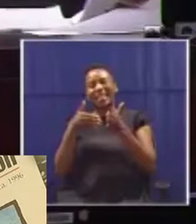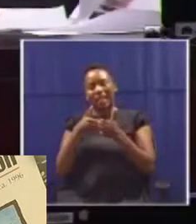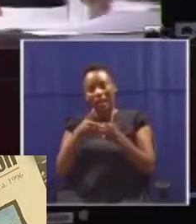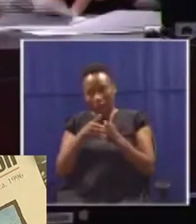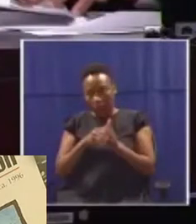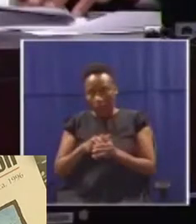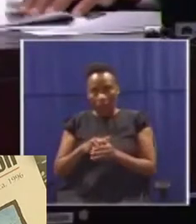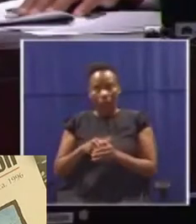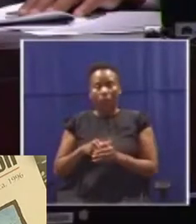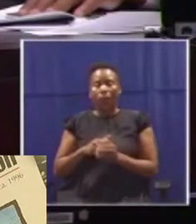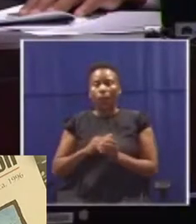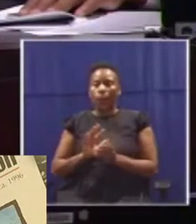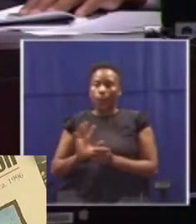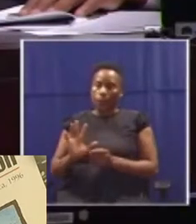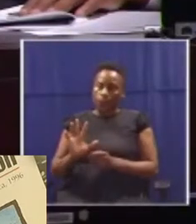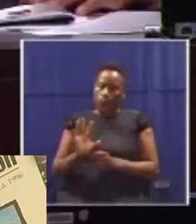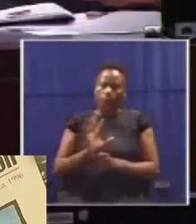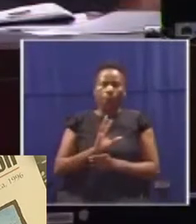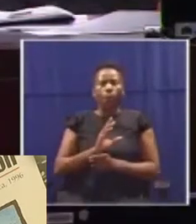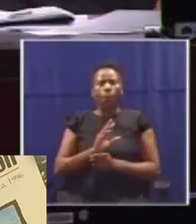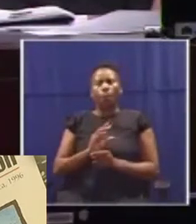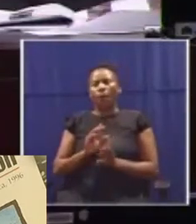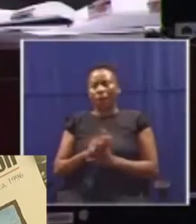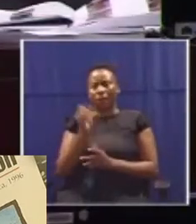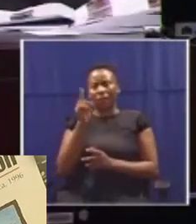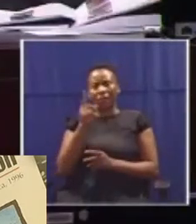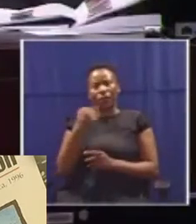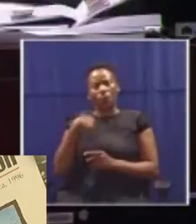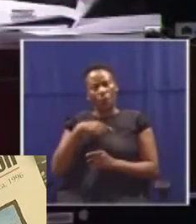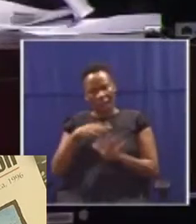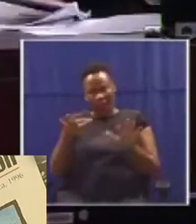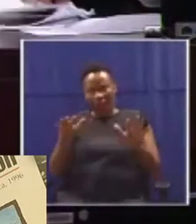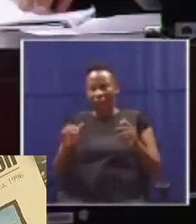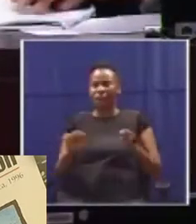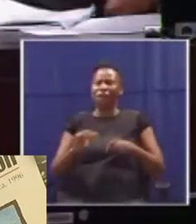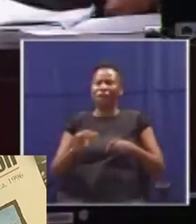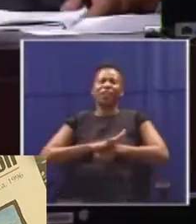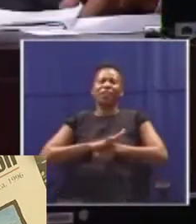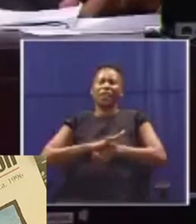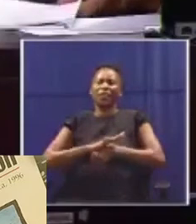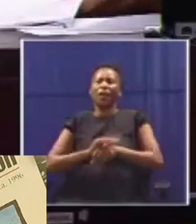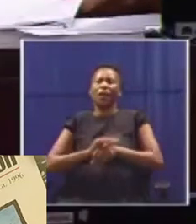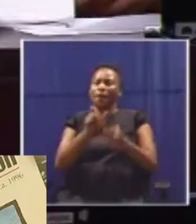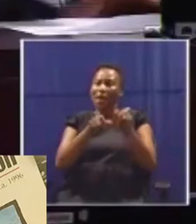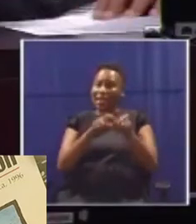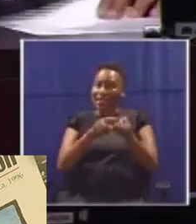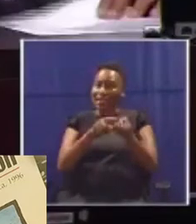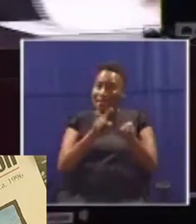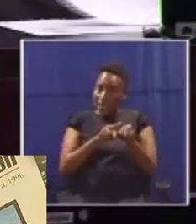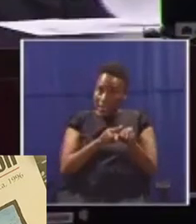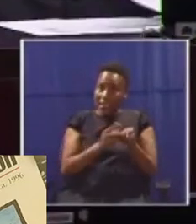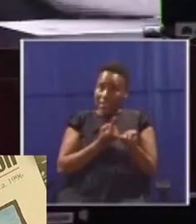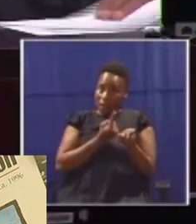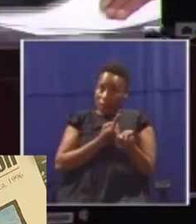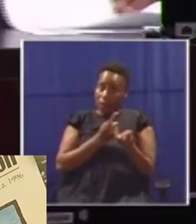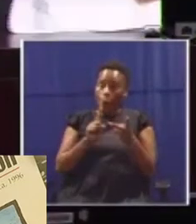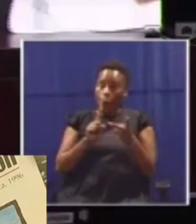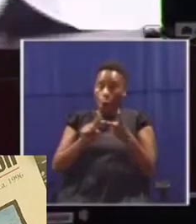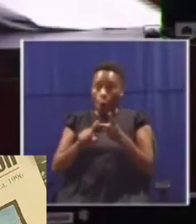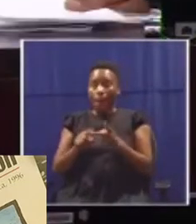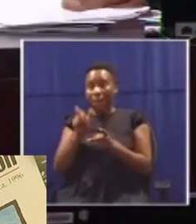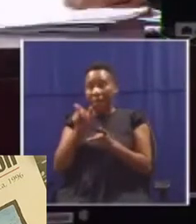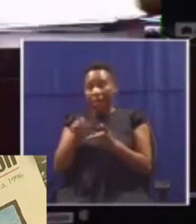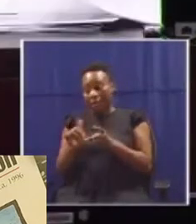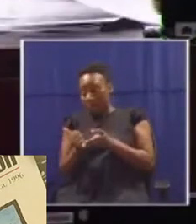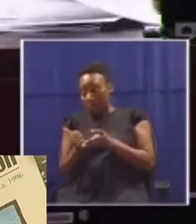affected, either in person or somebody close to you, you will refrain